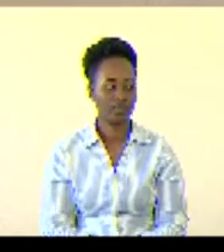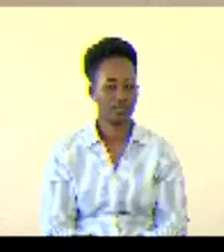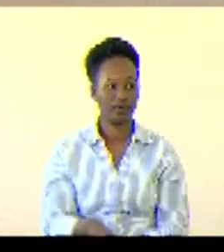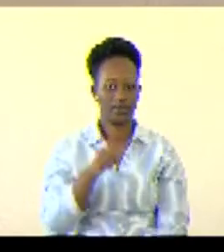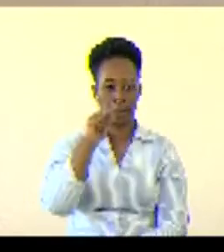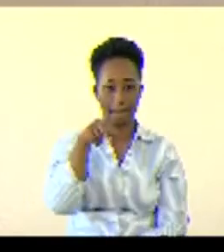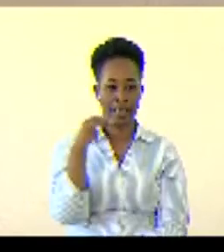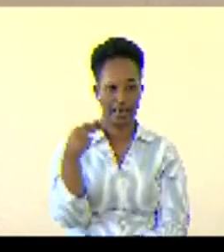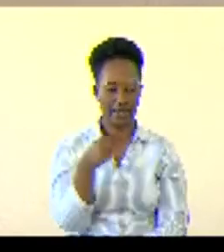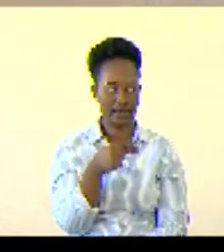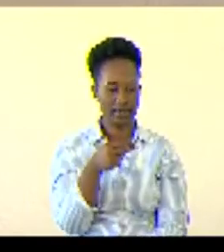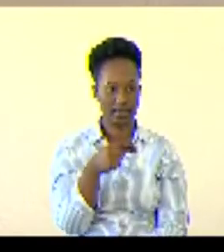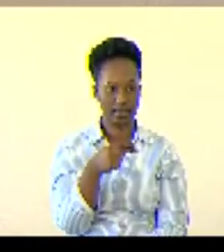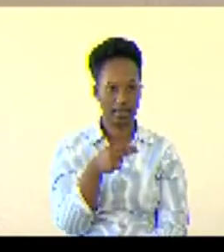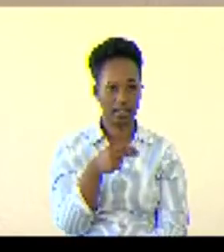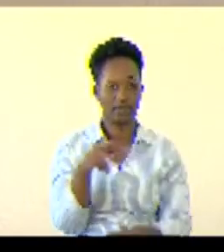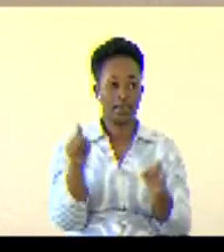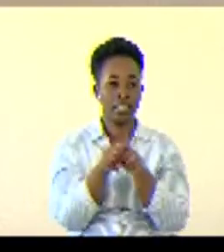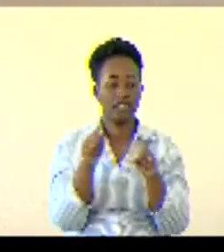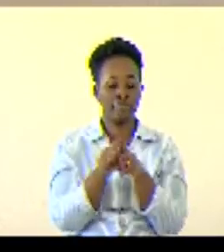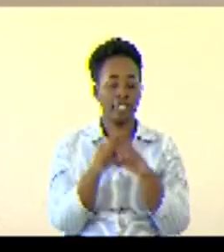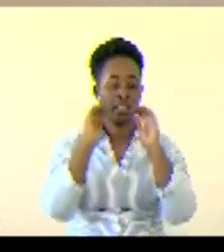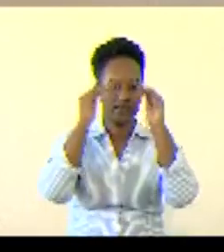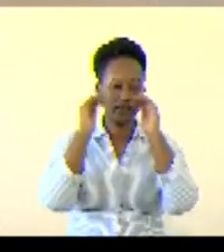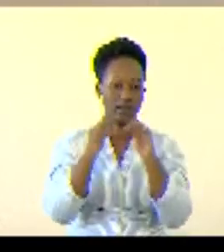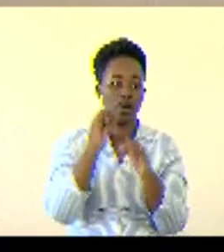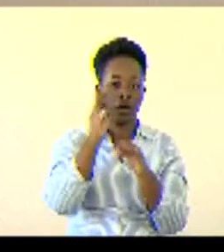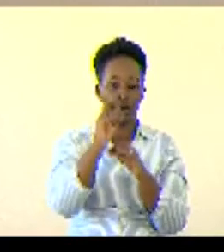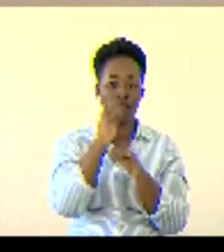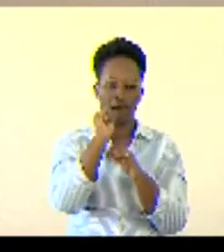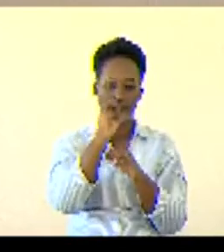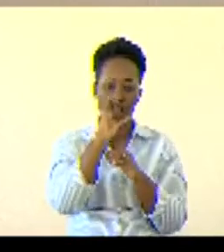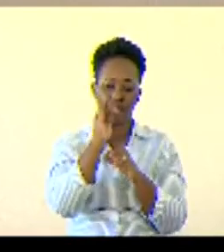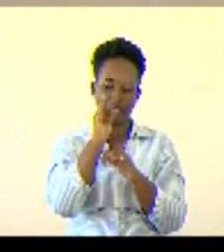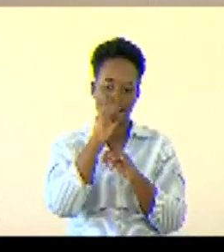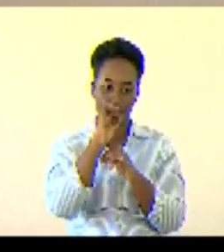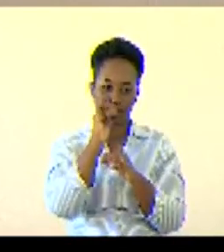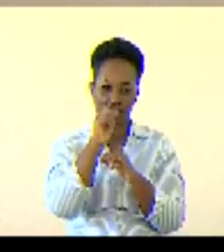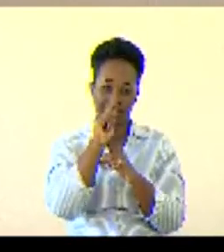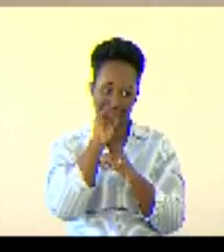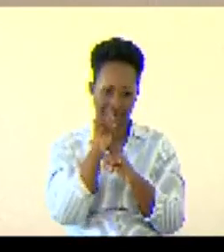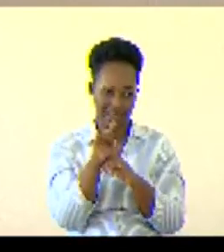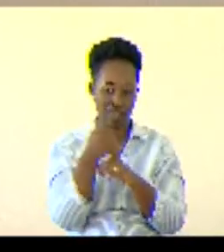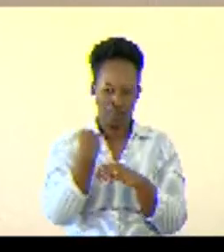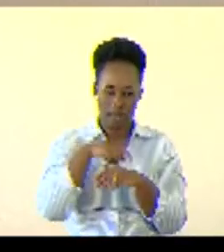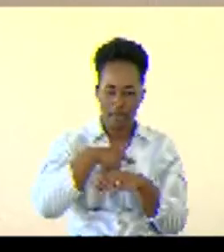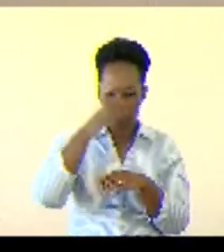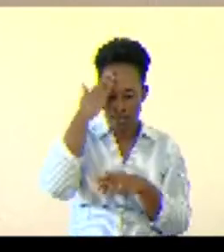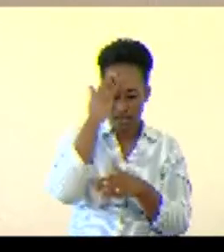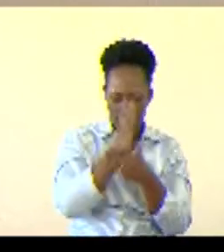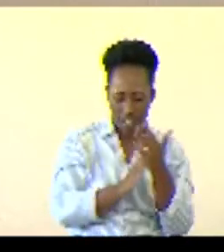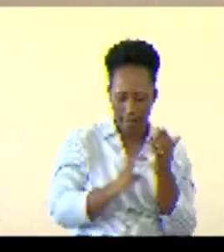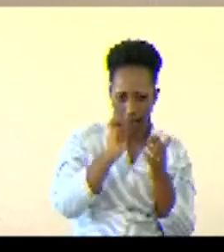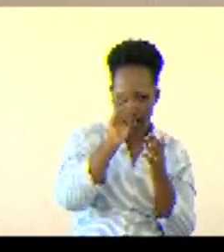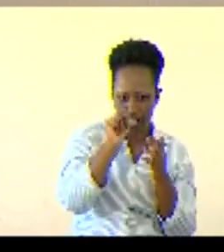pH. pH is the degree of acidity and alkalinity. We know that some of the enzymes work